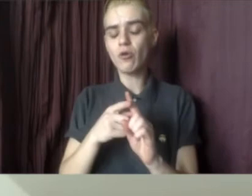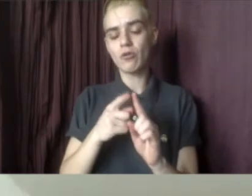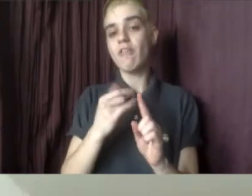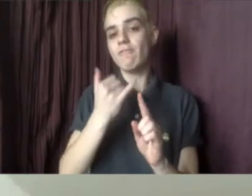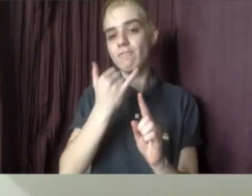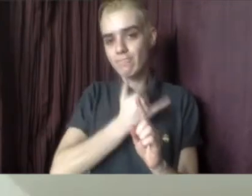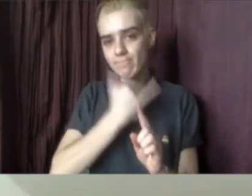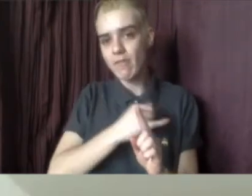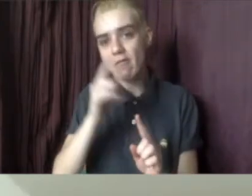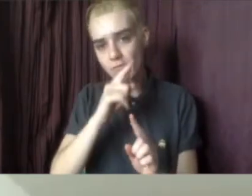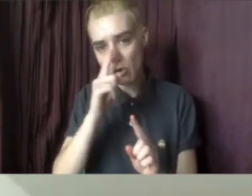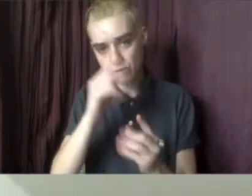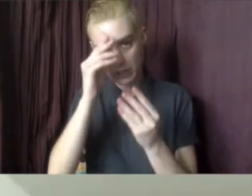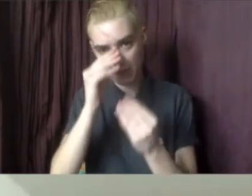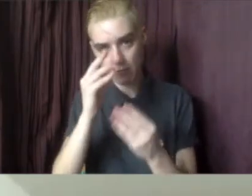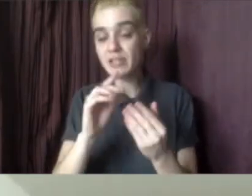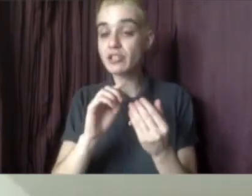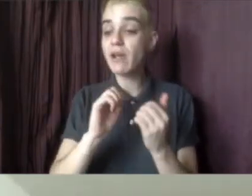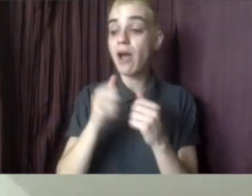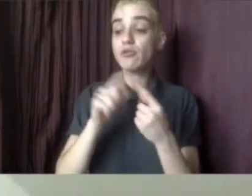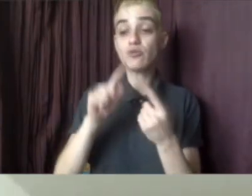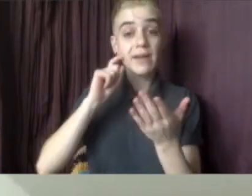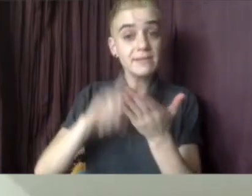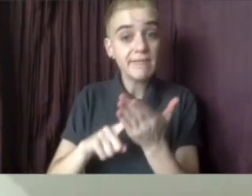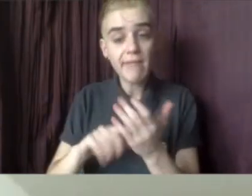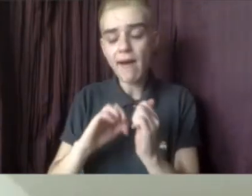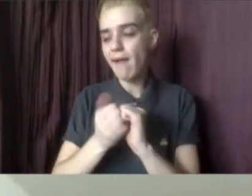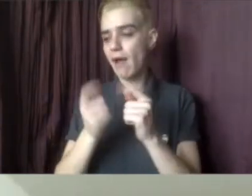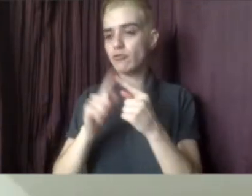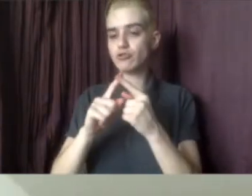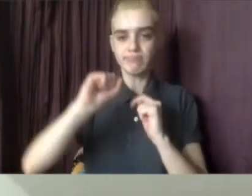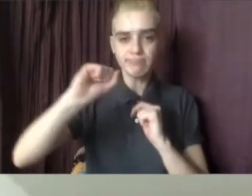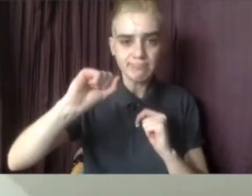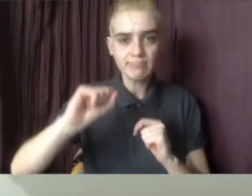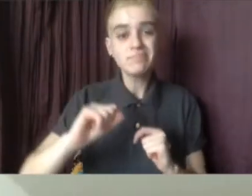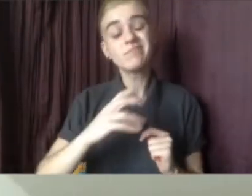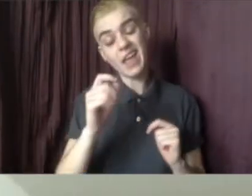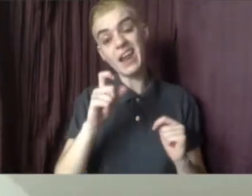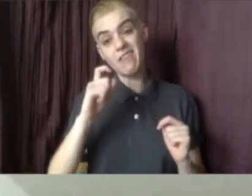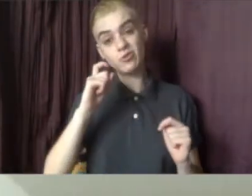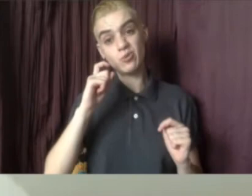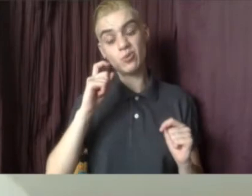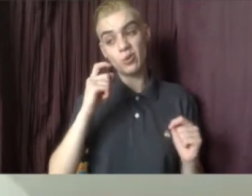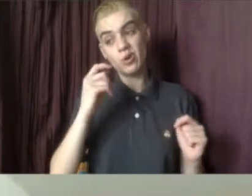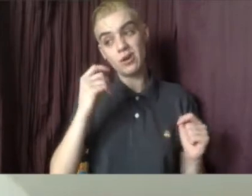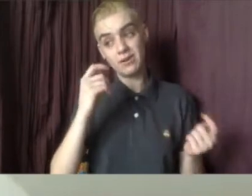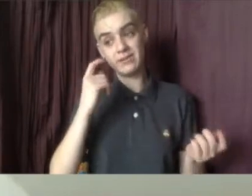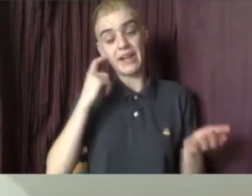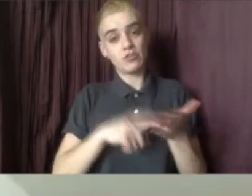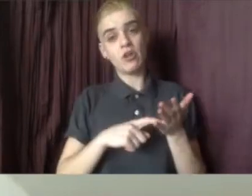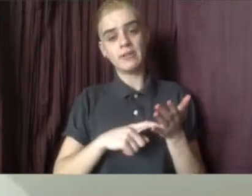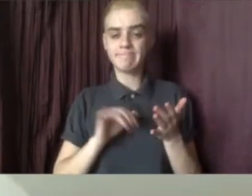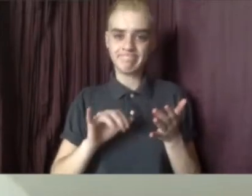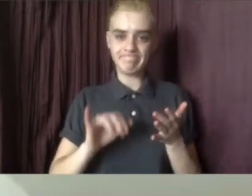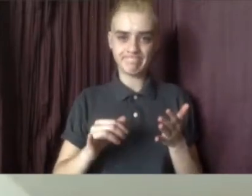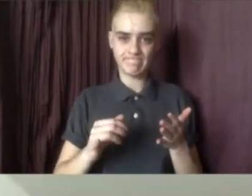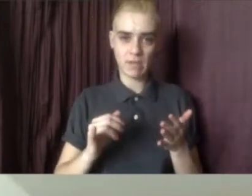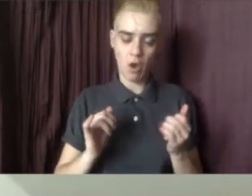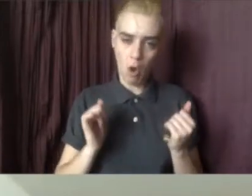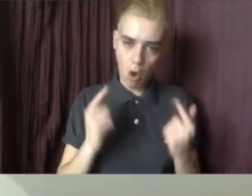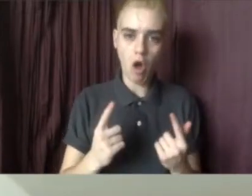that can cause each of us to stumble. And so we hope that resource, we'll continue to promote it, continue to expand it. It looks at misinformation from a number